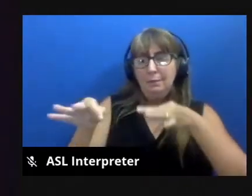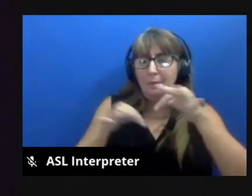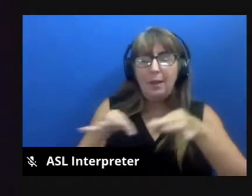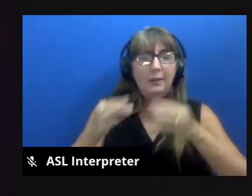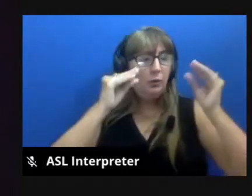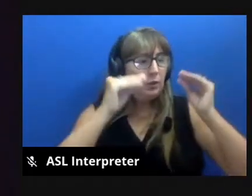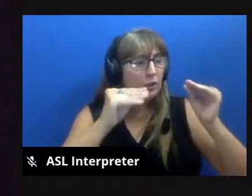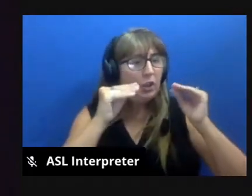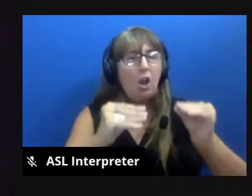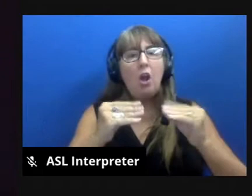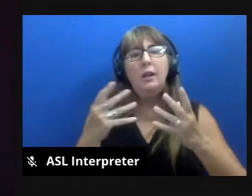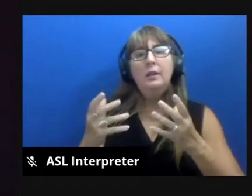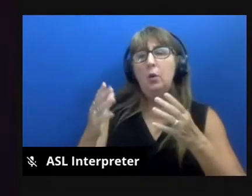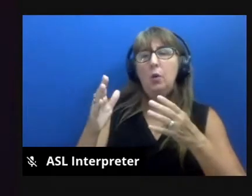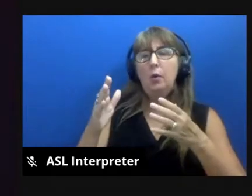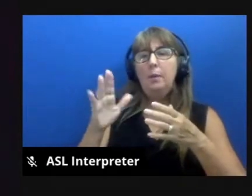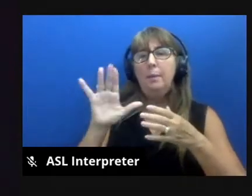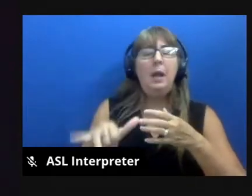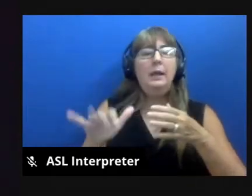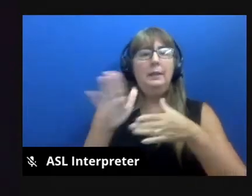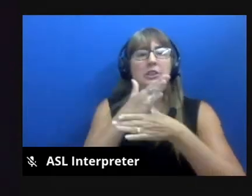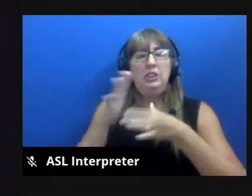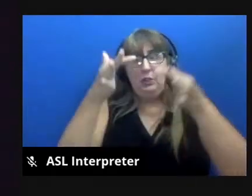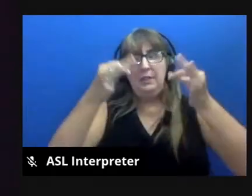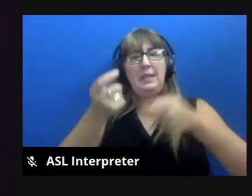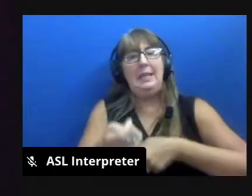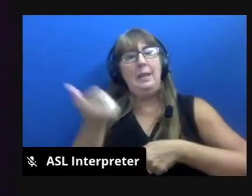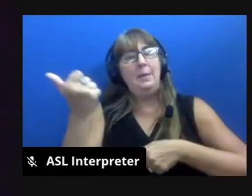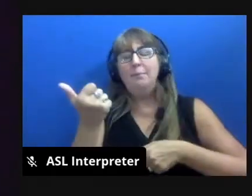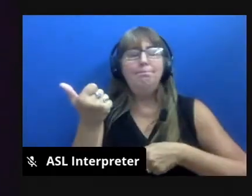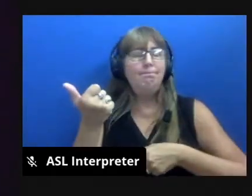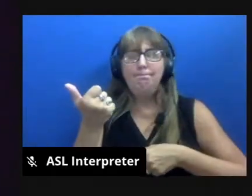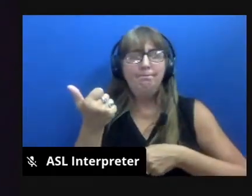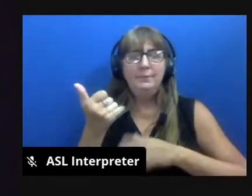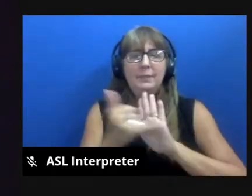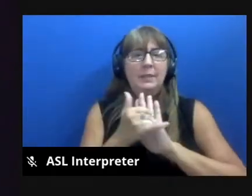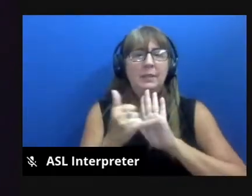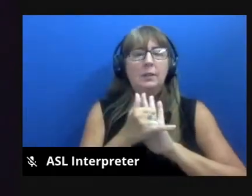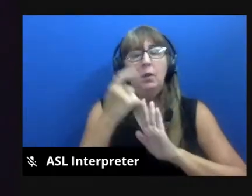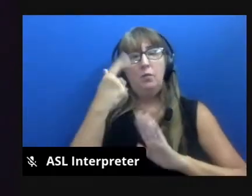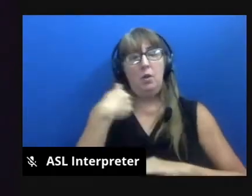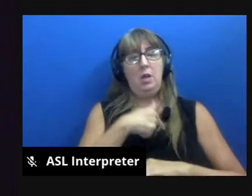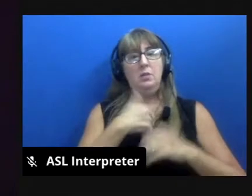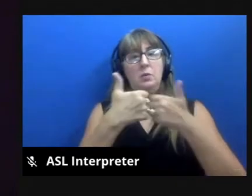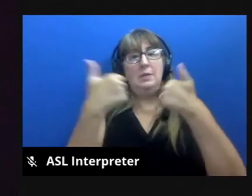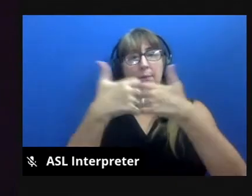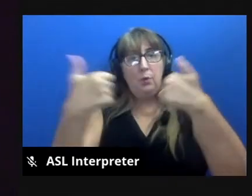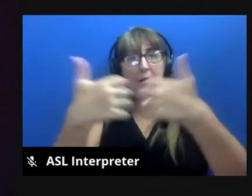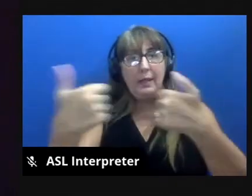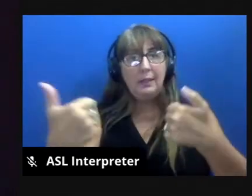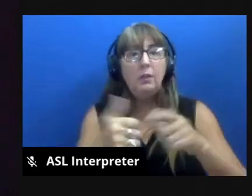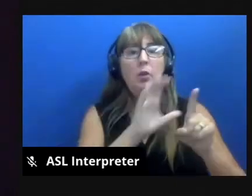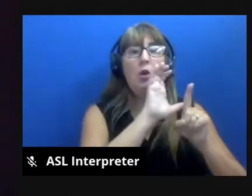decision eliminated. And so it is in our best interest to separate out a culture, which is benign, from a